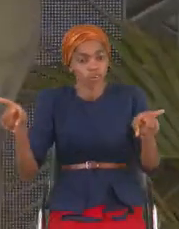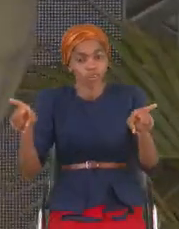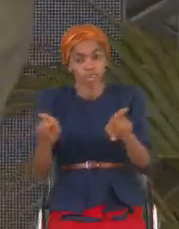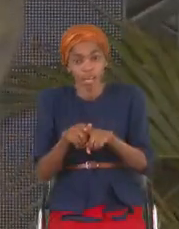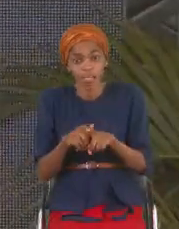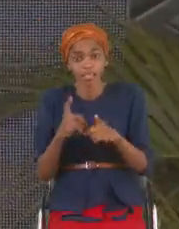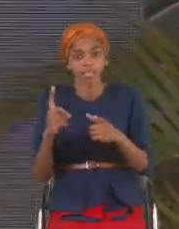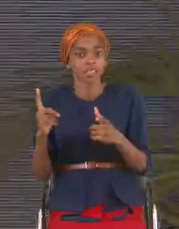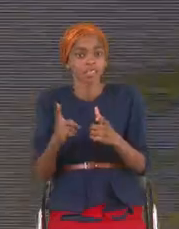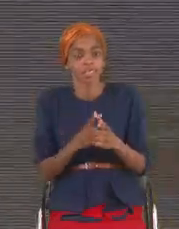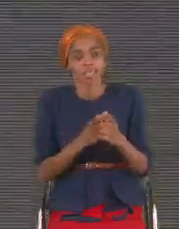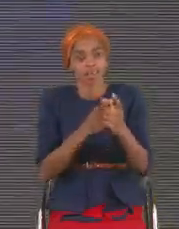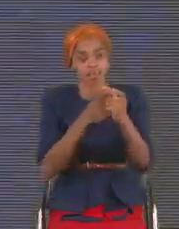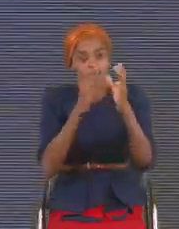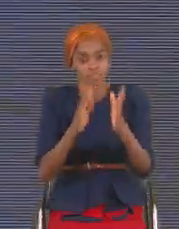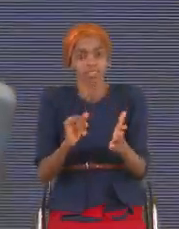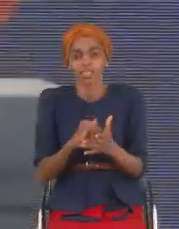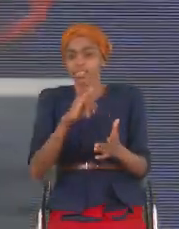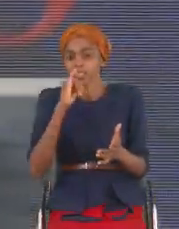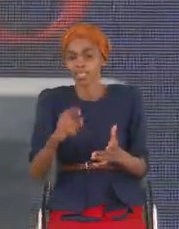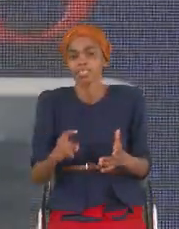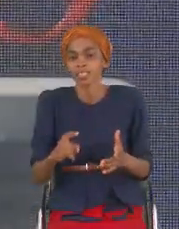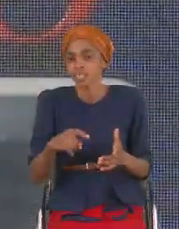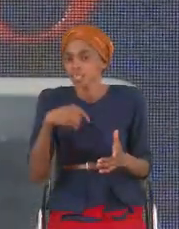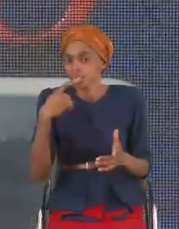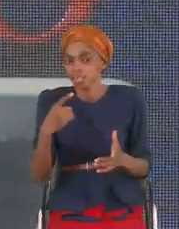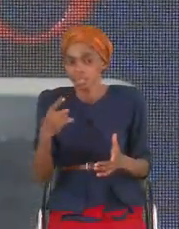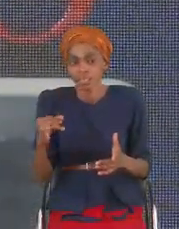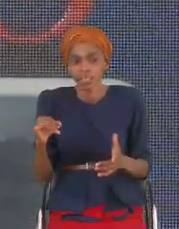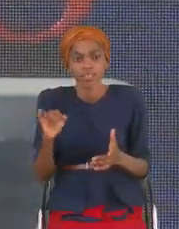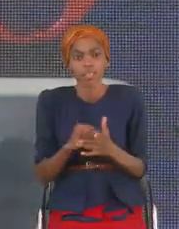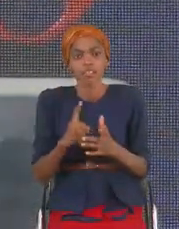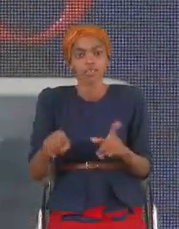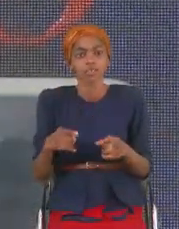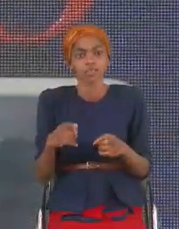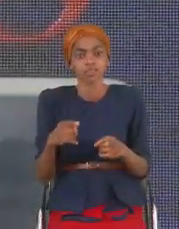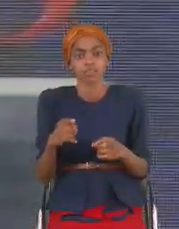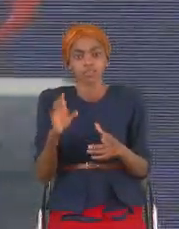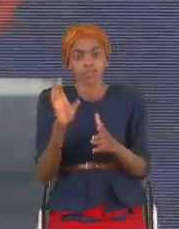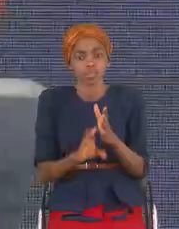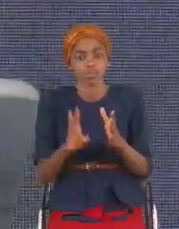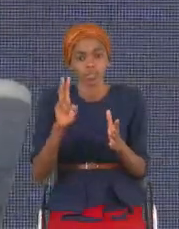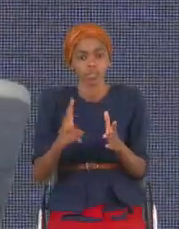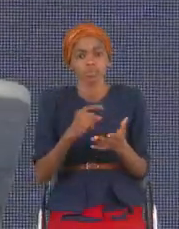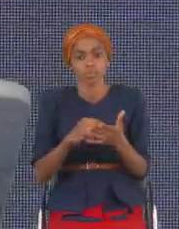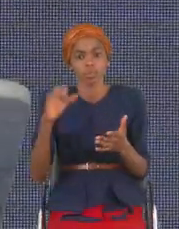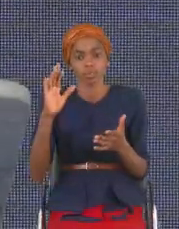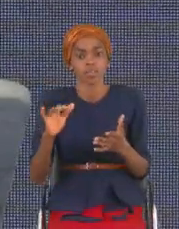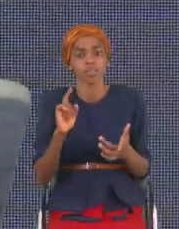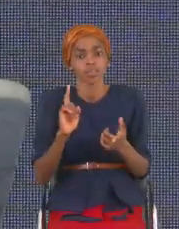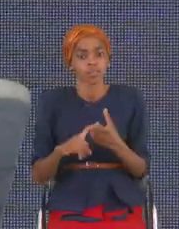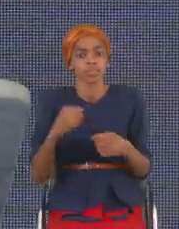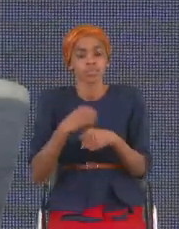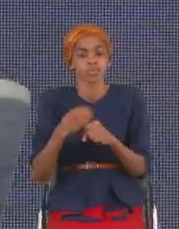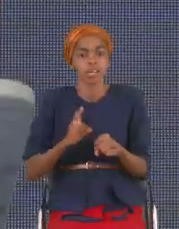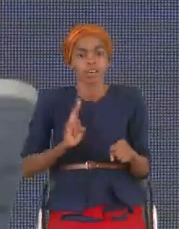that is telling, that is going on to make us, chapter 2 verse 5, to make us like we ought